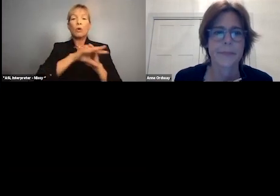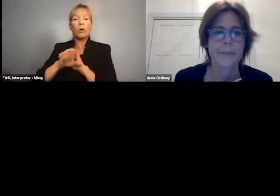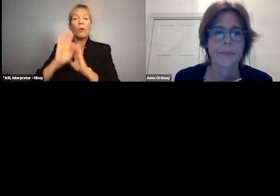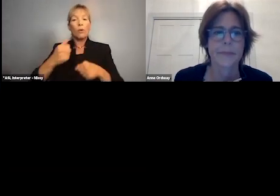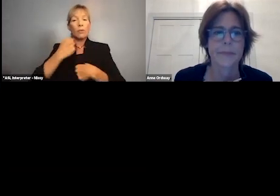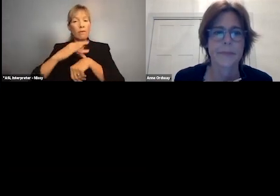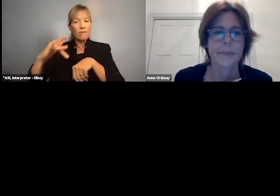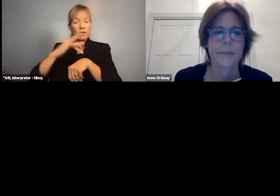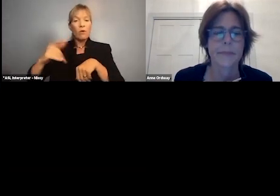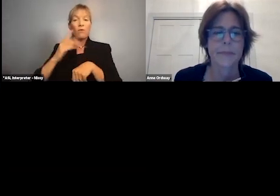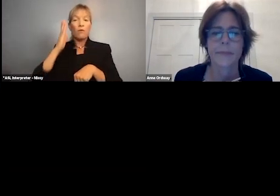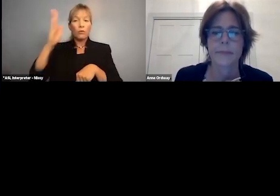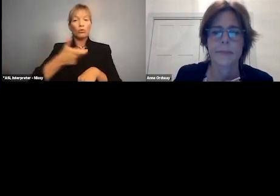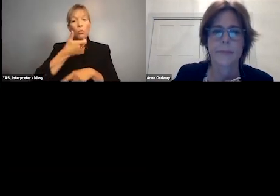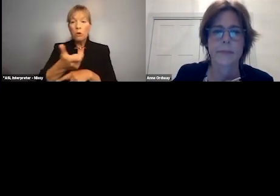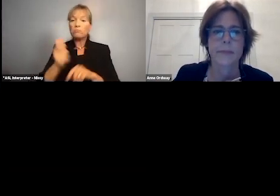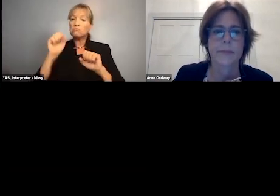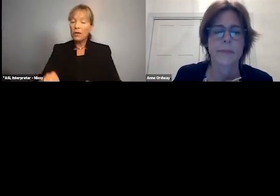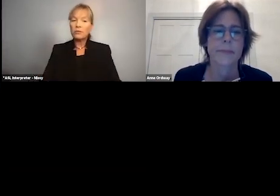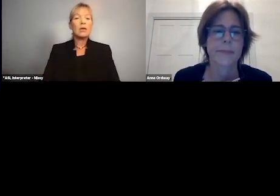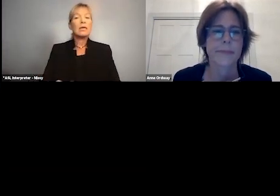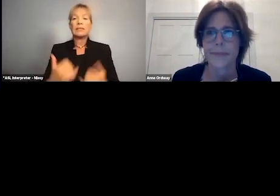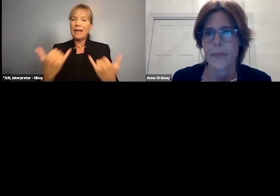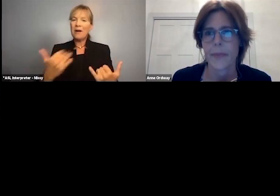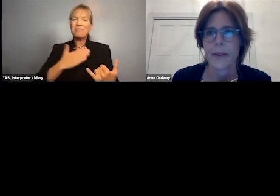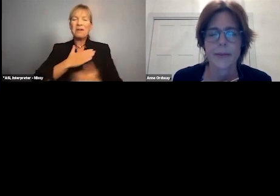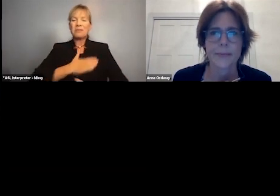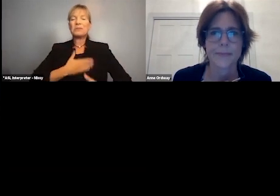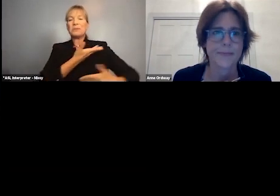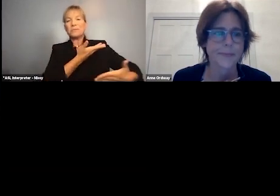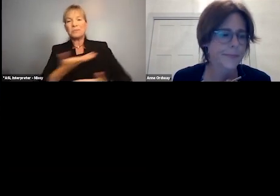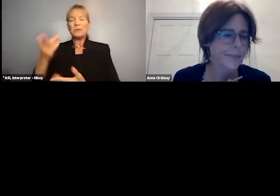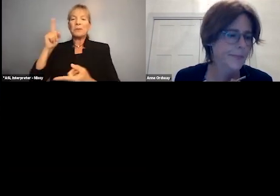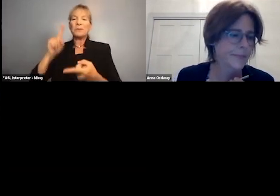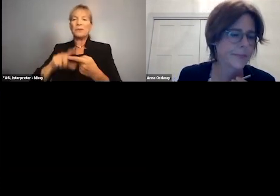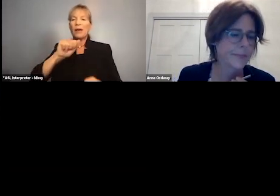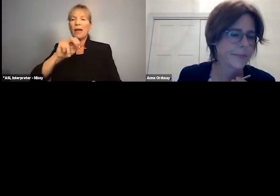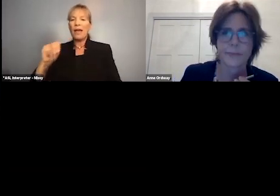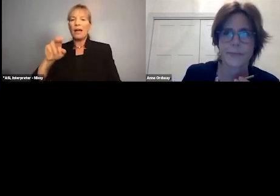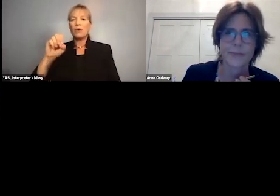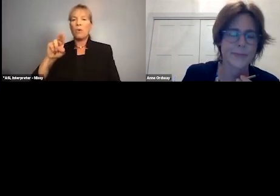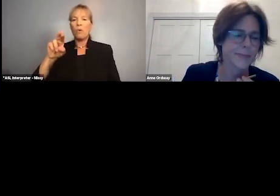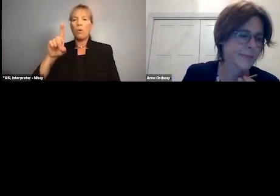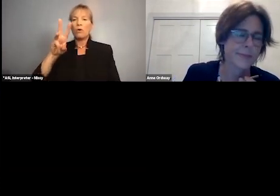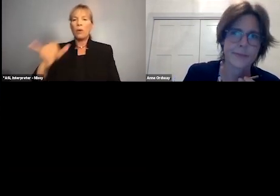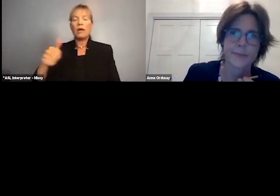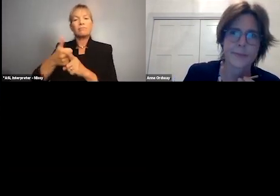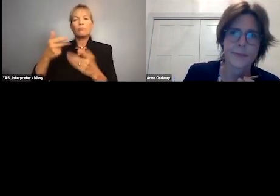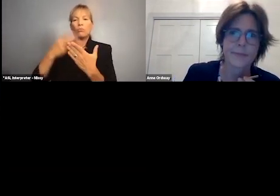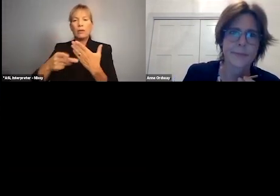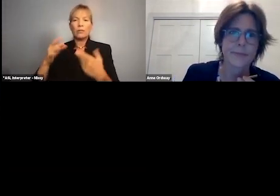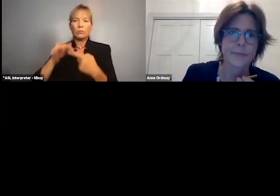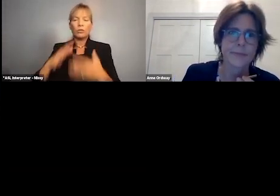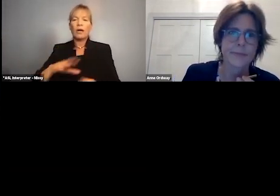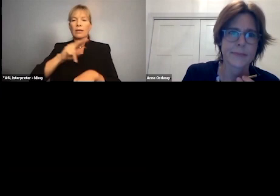made available for future viewing. It is now my pleasure to turn it over to Ann Ordway, Program Specialist at